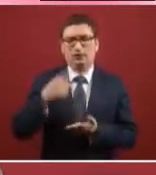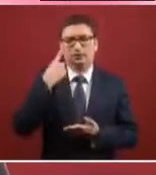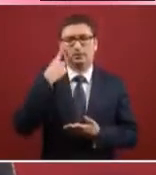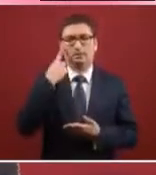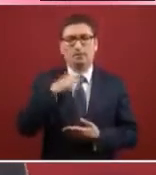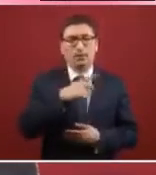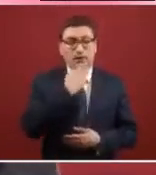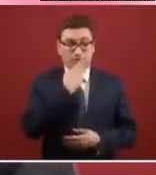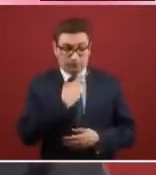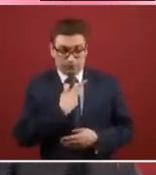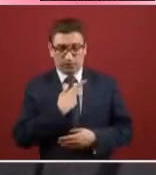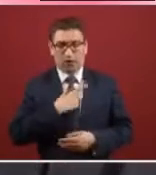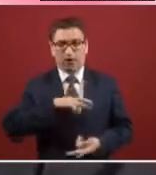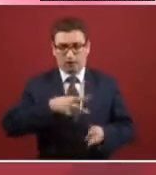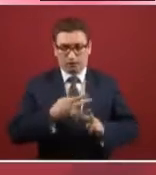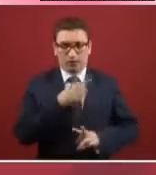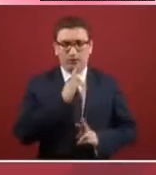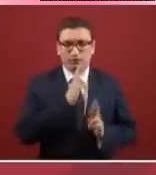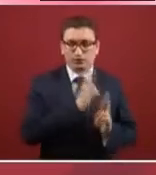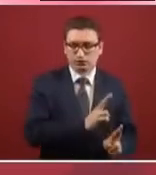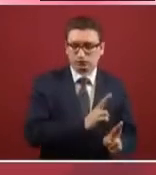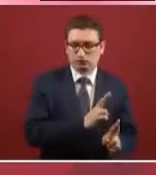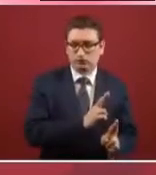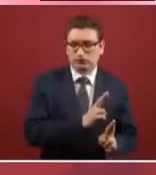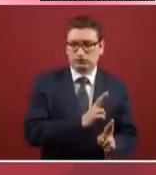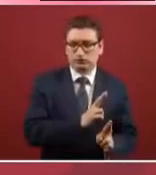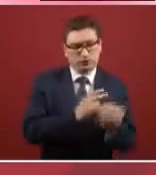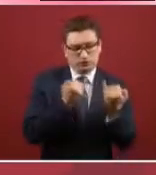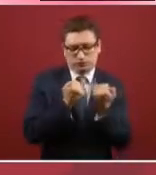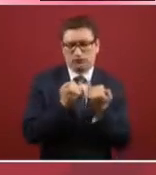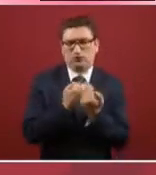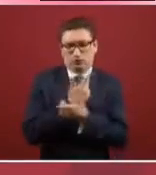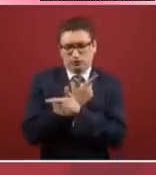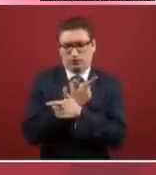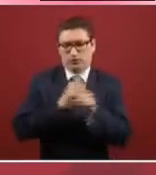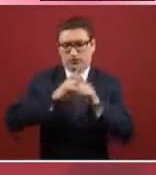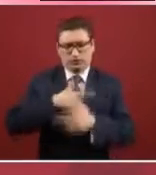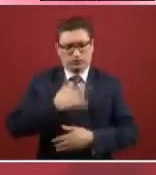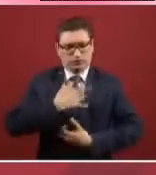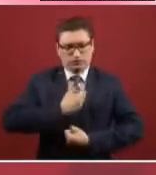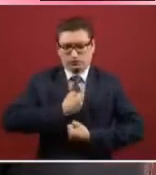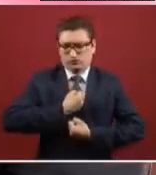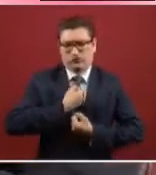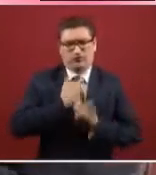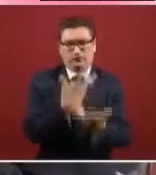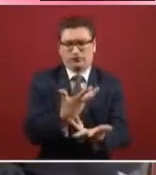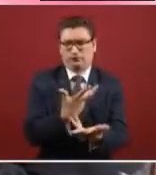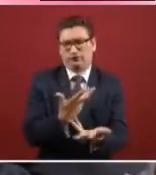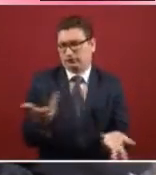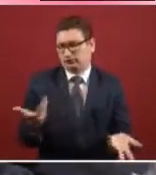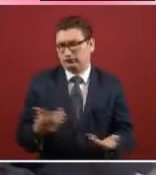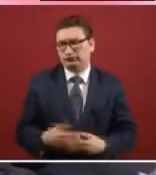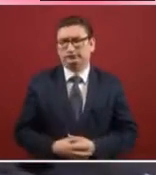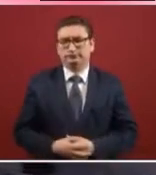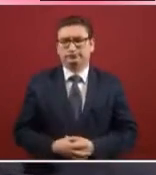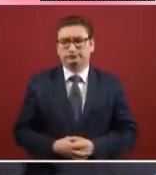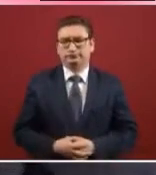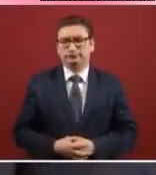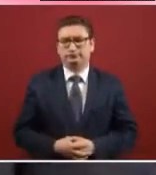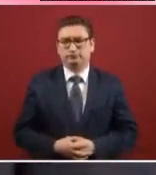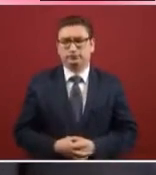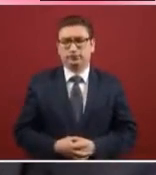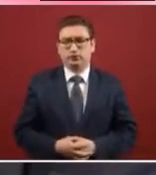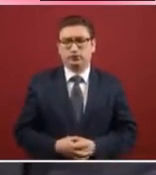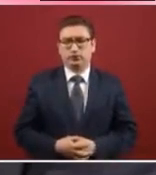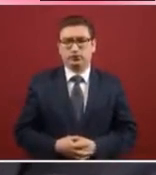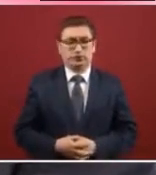también to nuestra libertad de expresión y de manifestación. To manifest no podemos